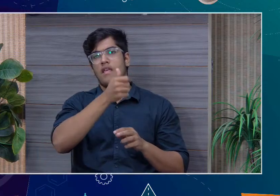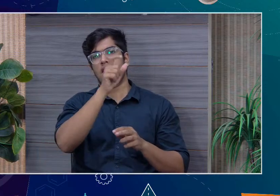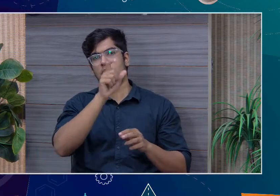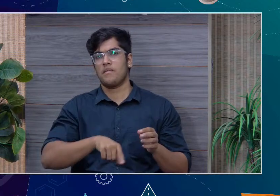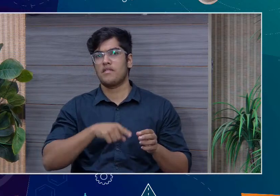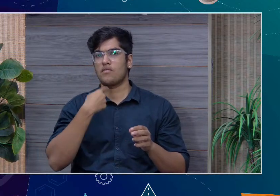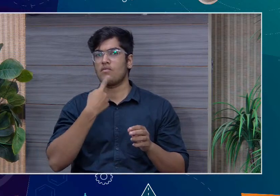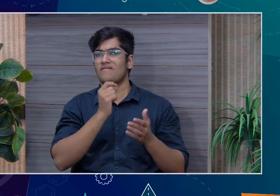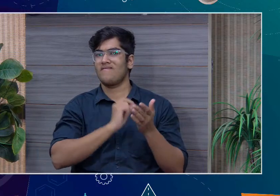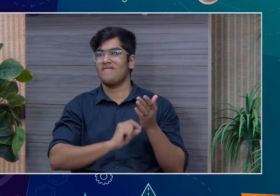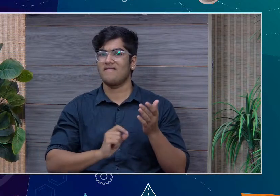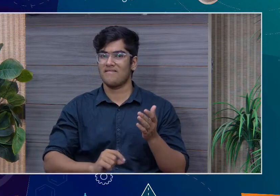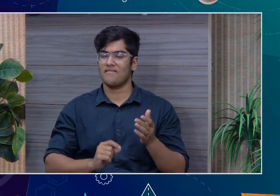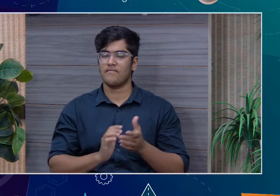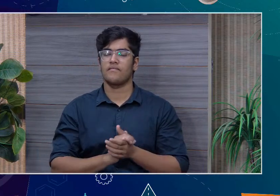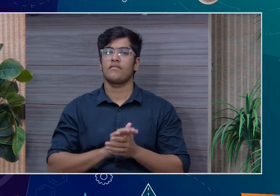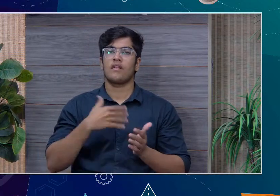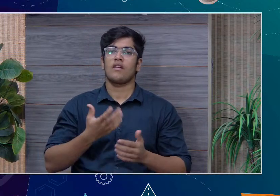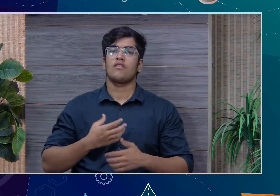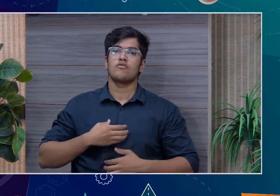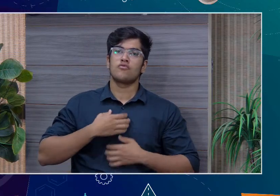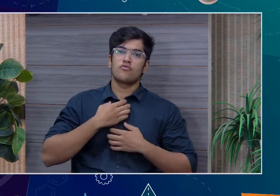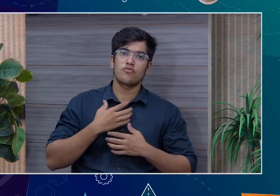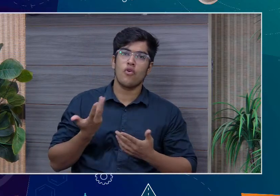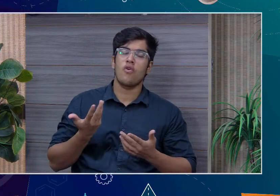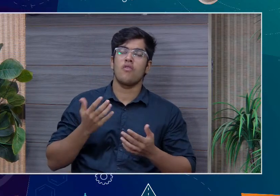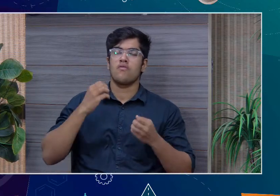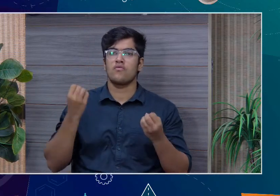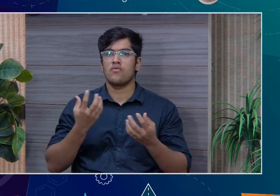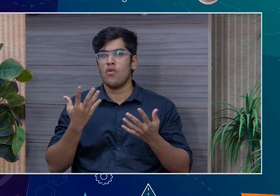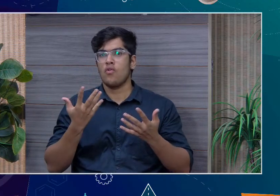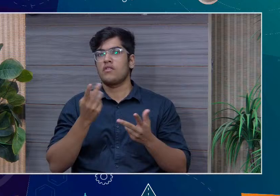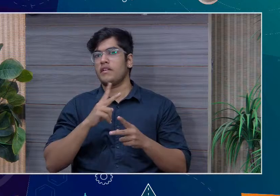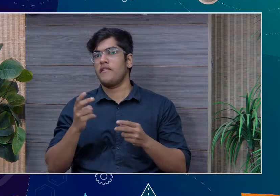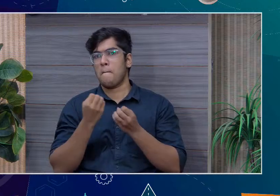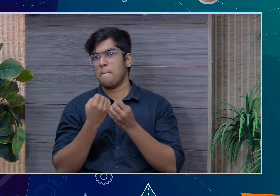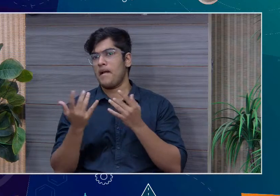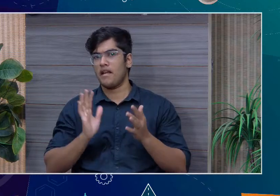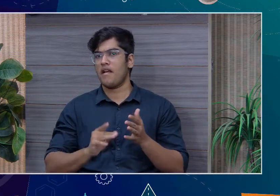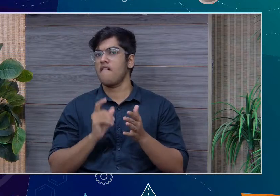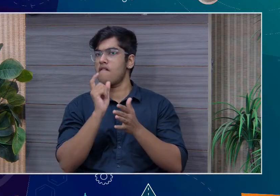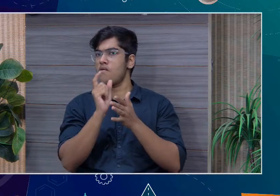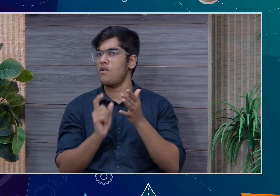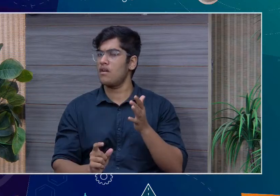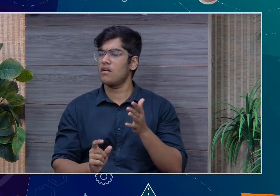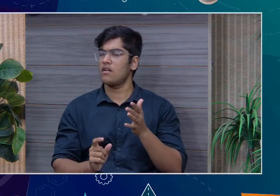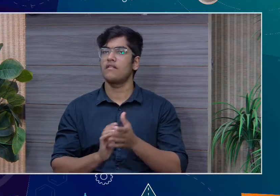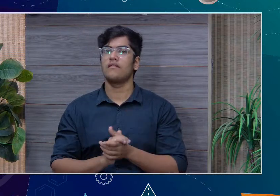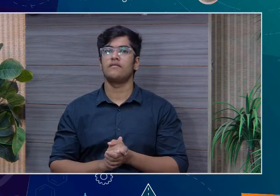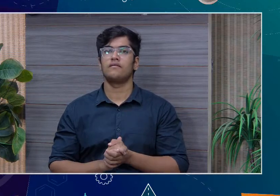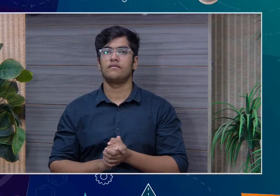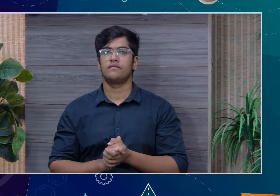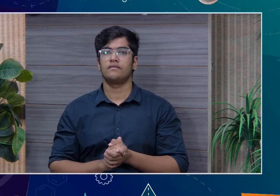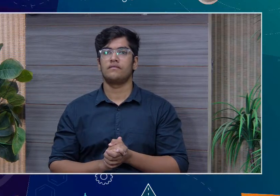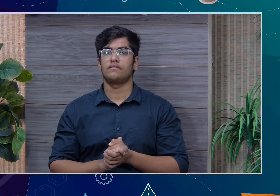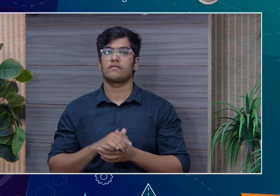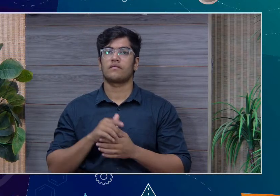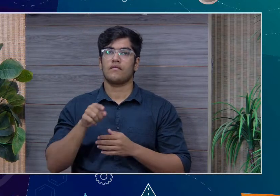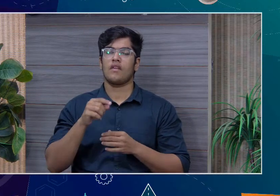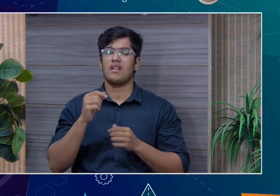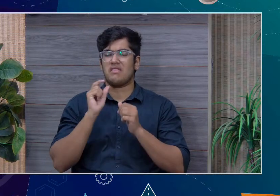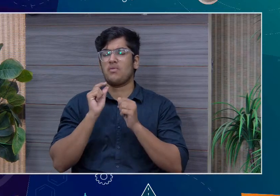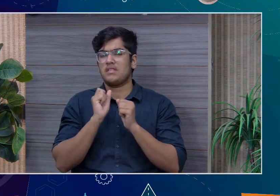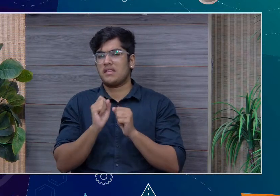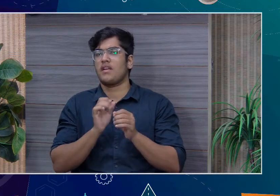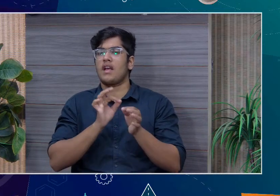person, and then he was shocked and then amazed. So these are all emotions. And it's difficult to explain the